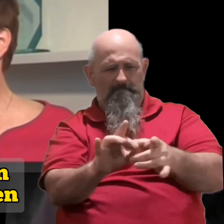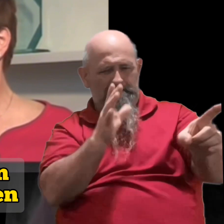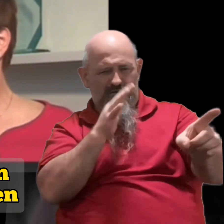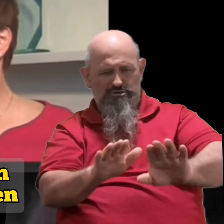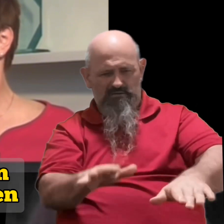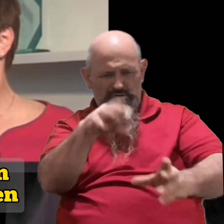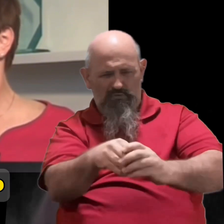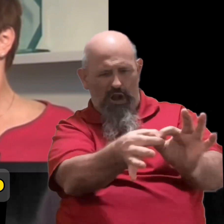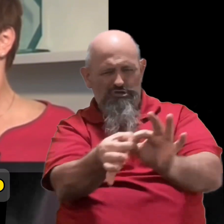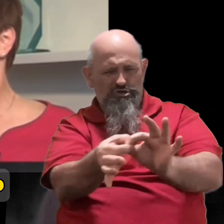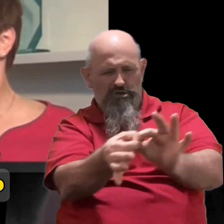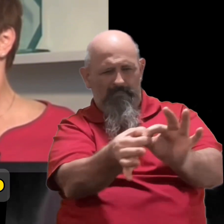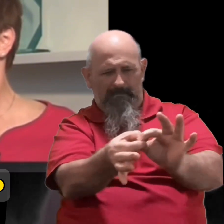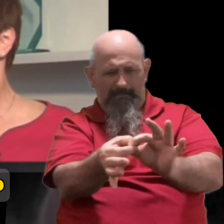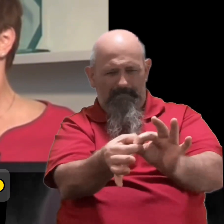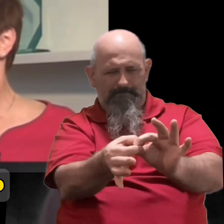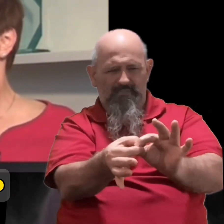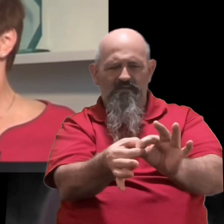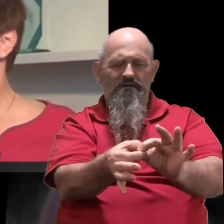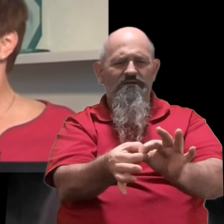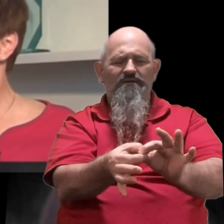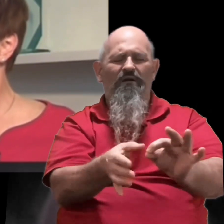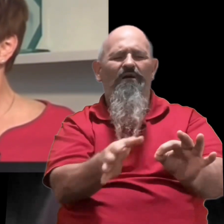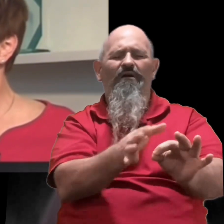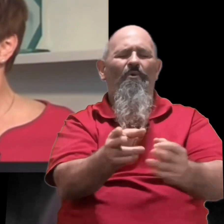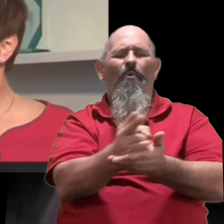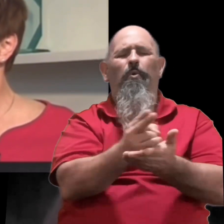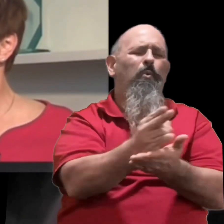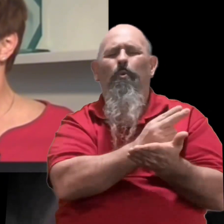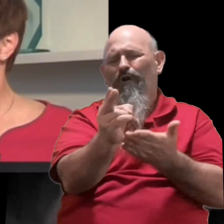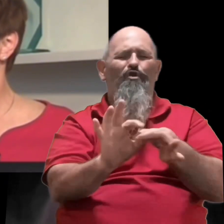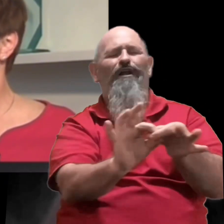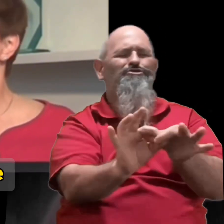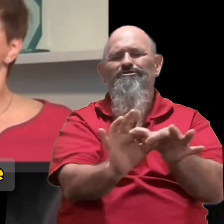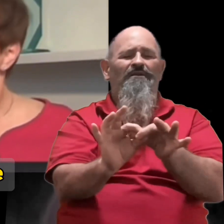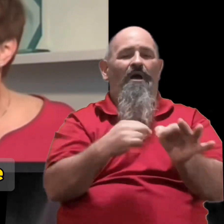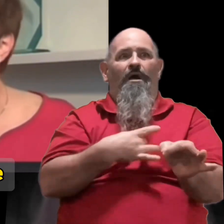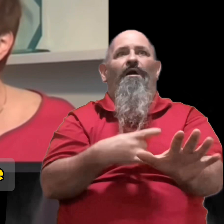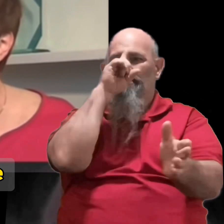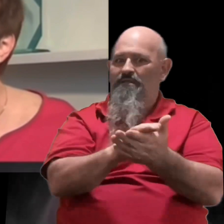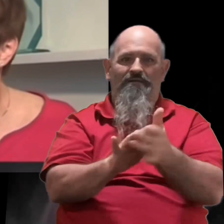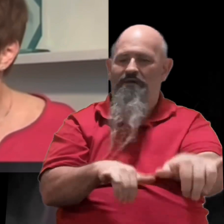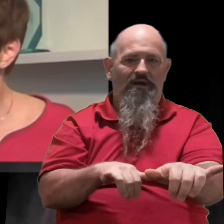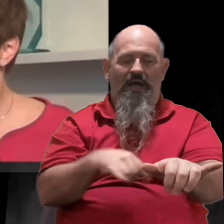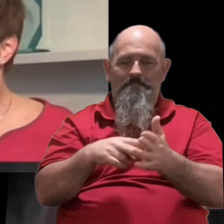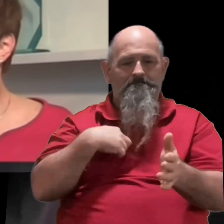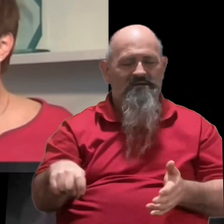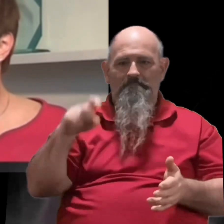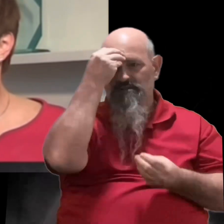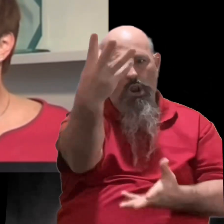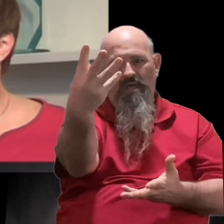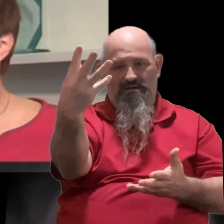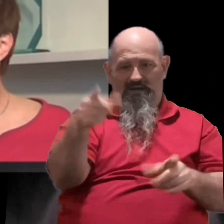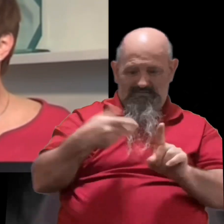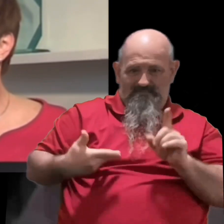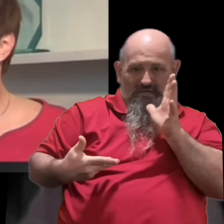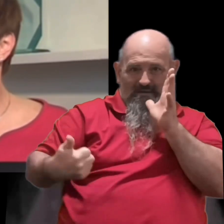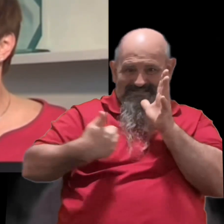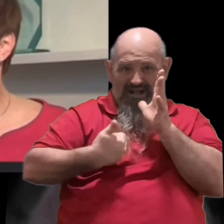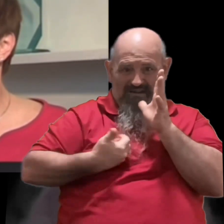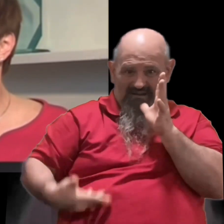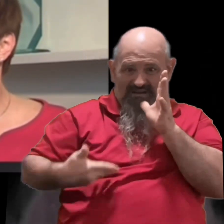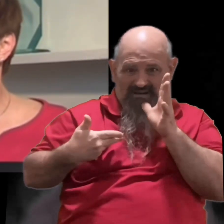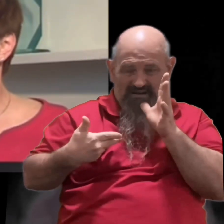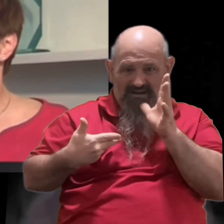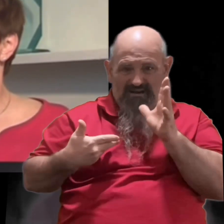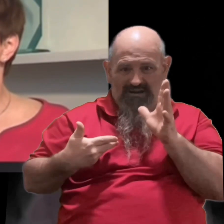mothers and children and to that relationship, that that's a sacred relationship. And I'd like to believe that. I must tell you that as a mother